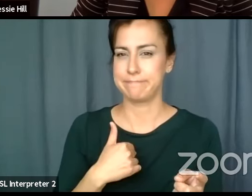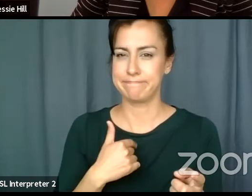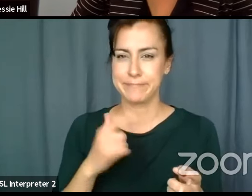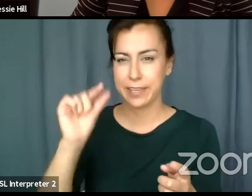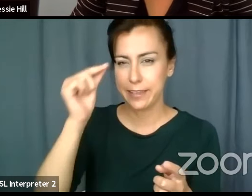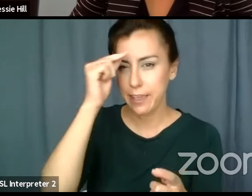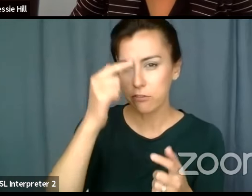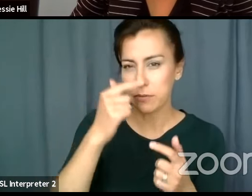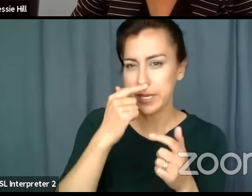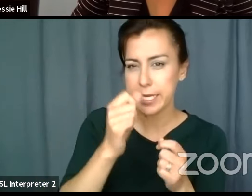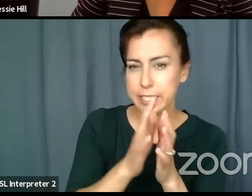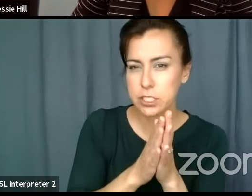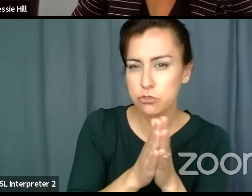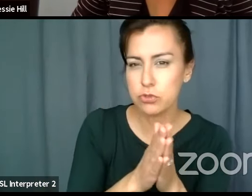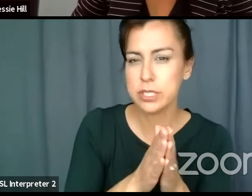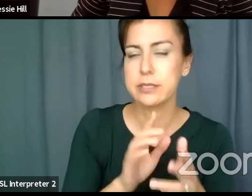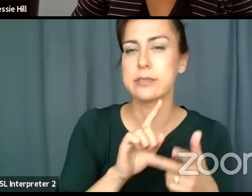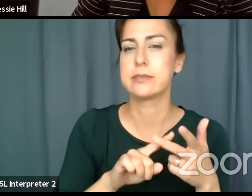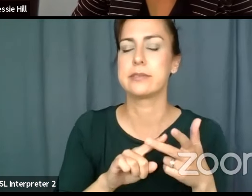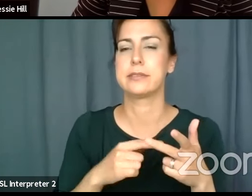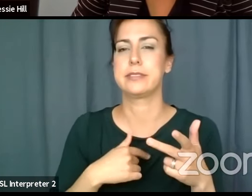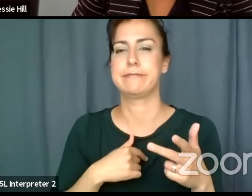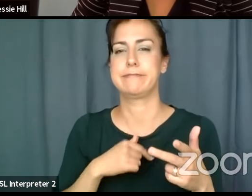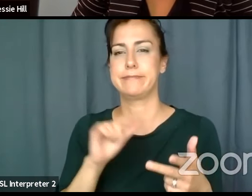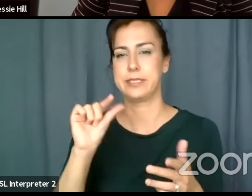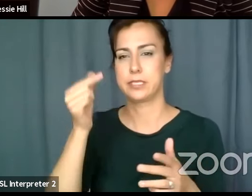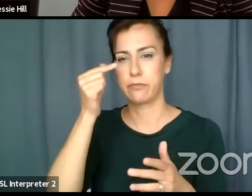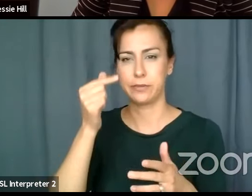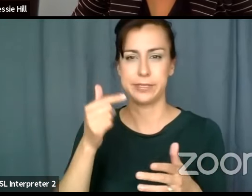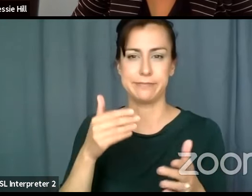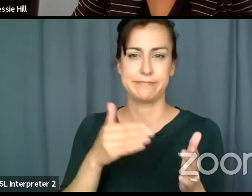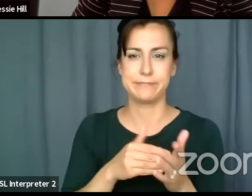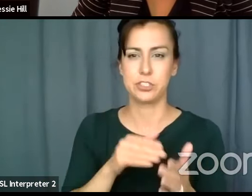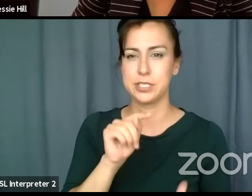narrowly tailored, the policies and rules that are being followed.